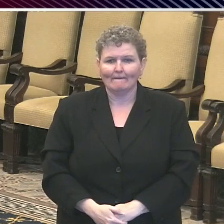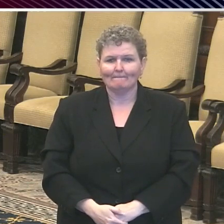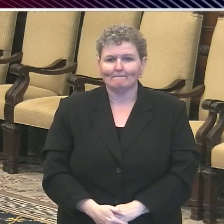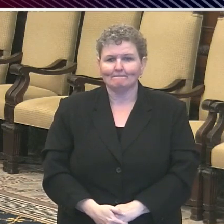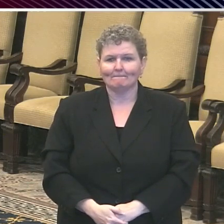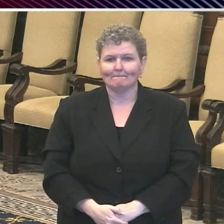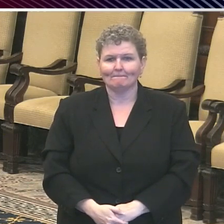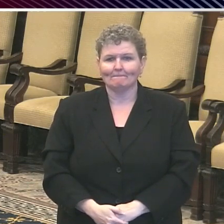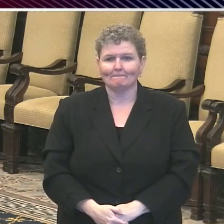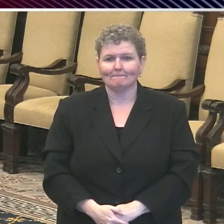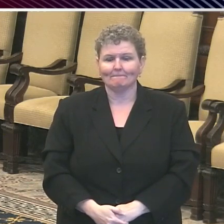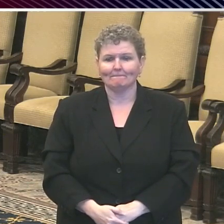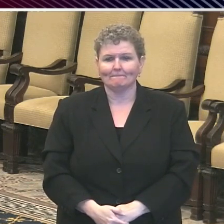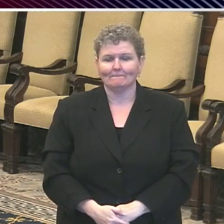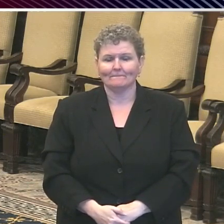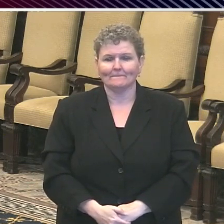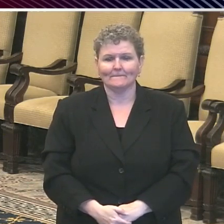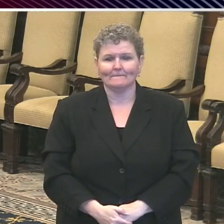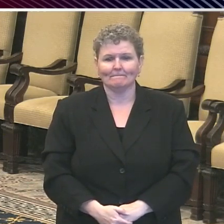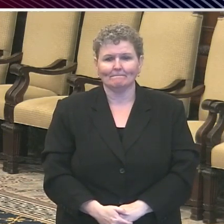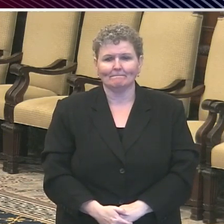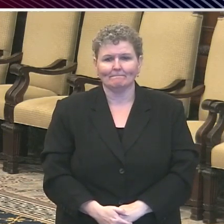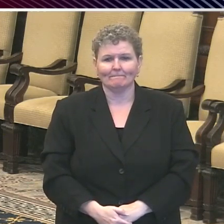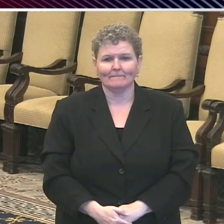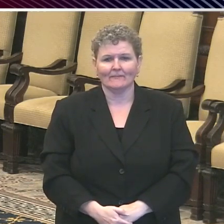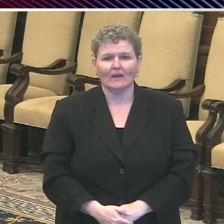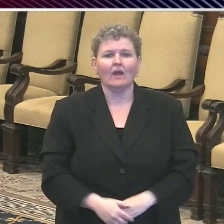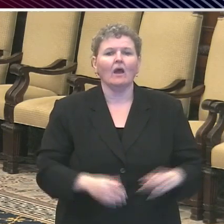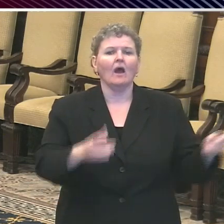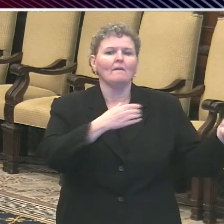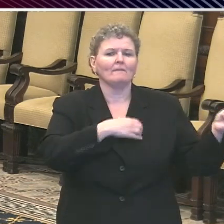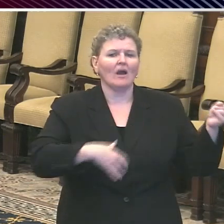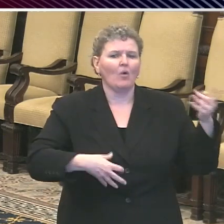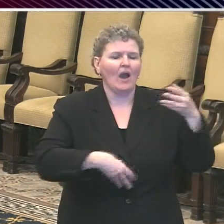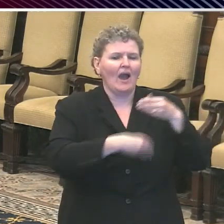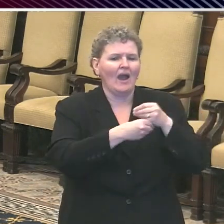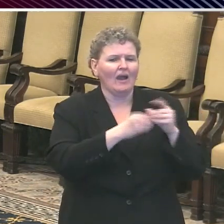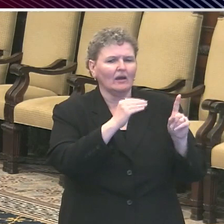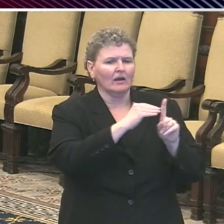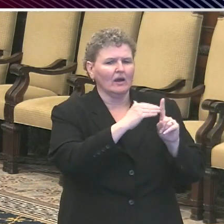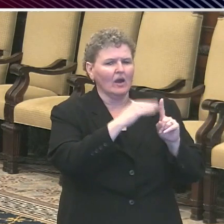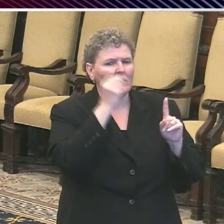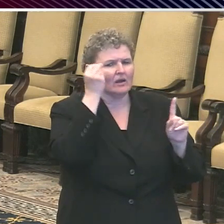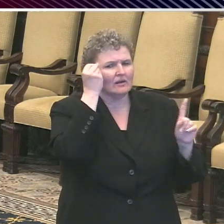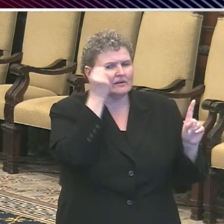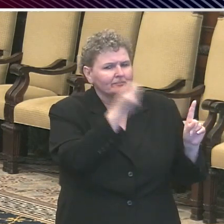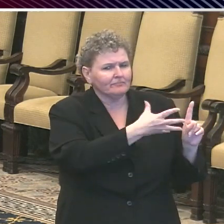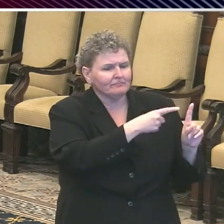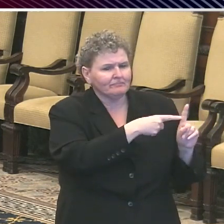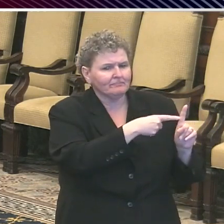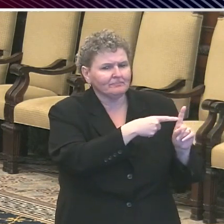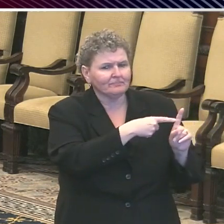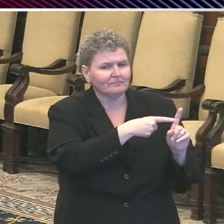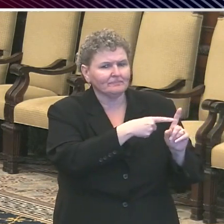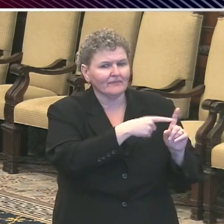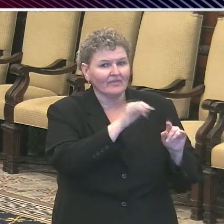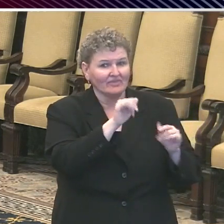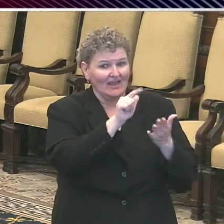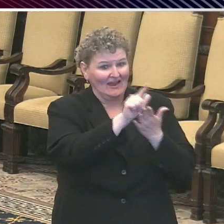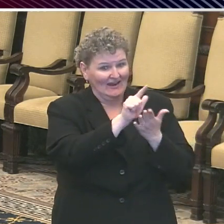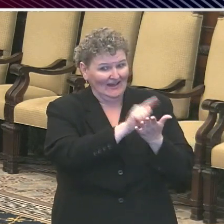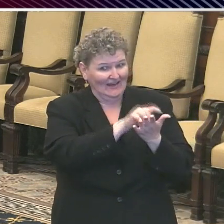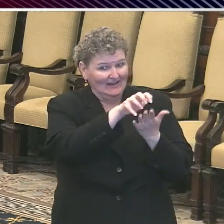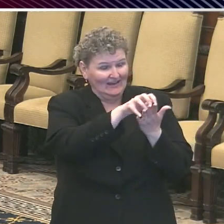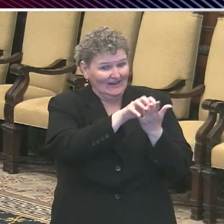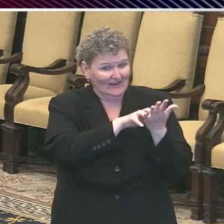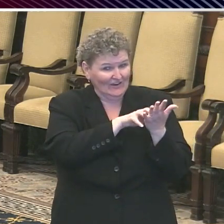Okay, thank you, Pat. Remember, just one other thing I want to say in advance. This act of the legislature fills a